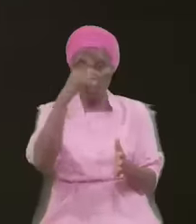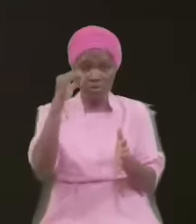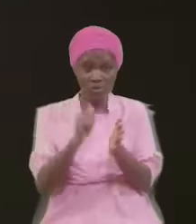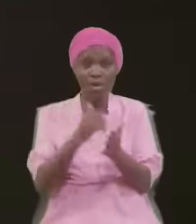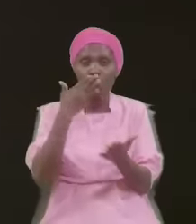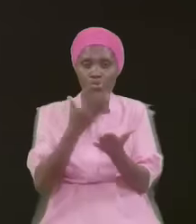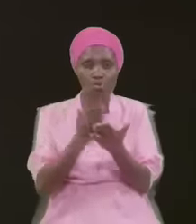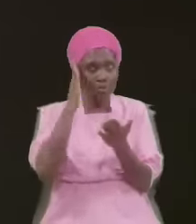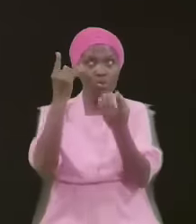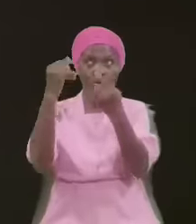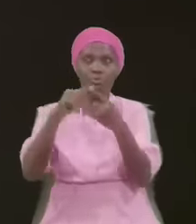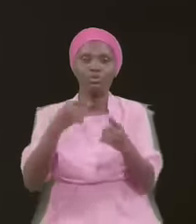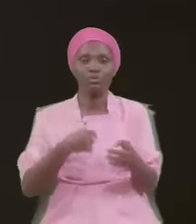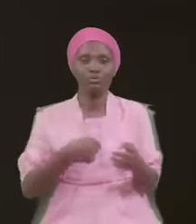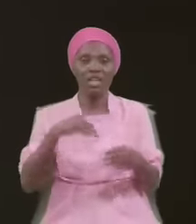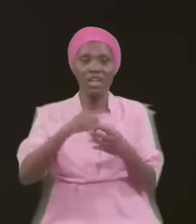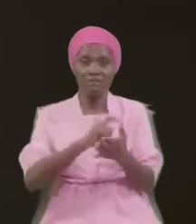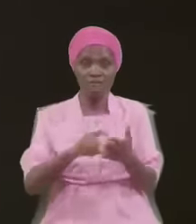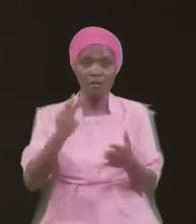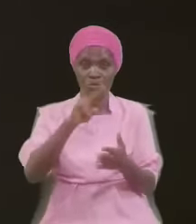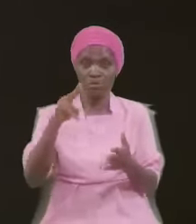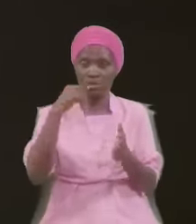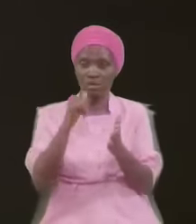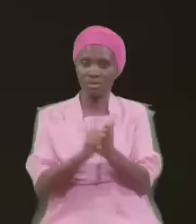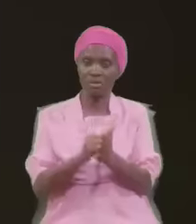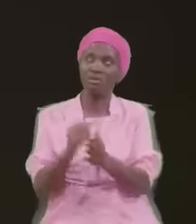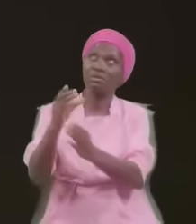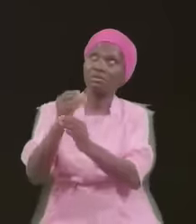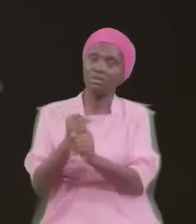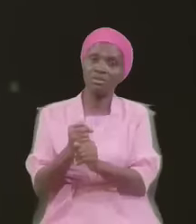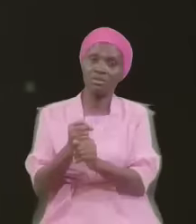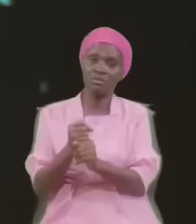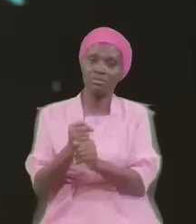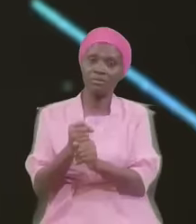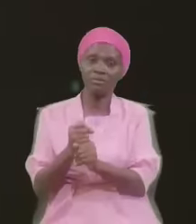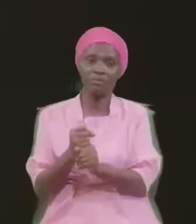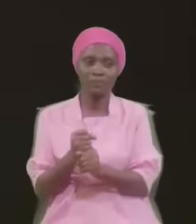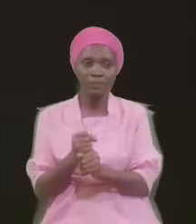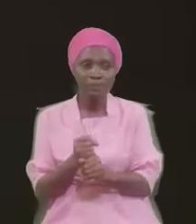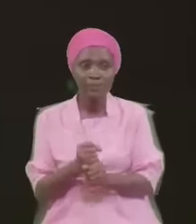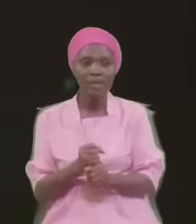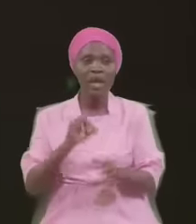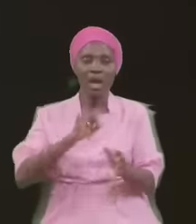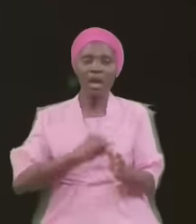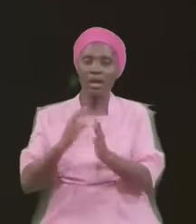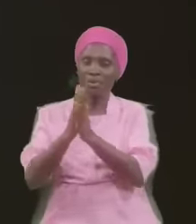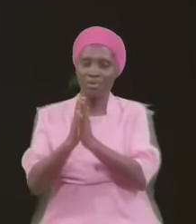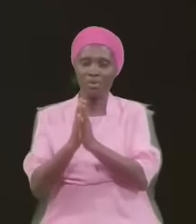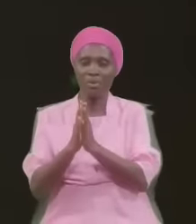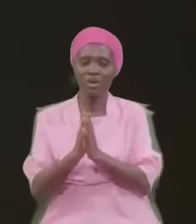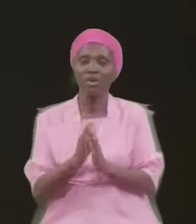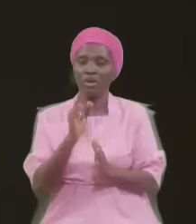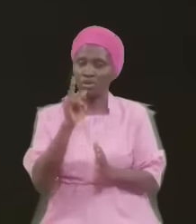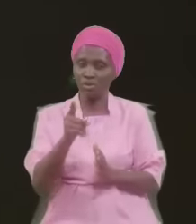22. In verse 22, receive, I pray thee, the law from his mouth, and